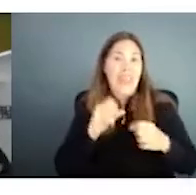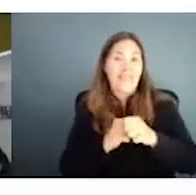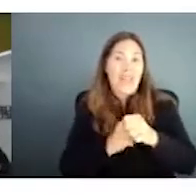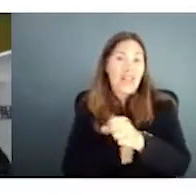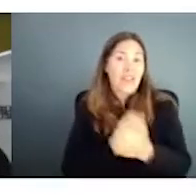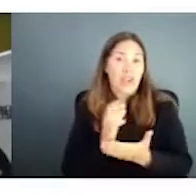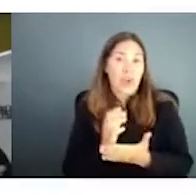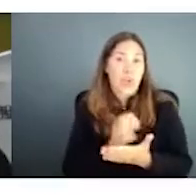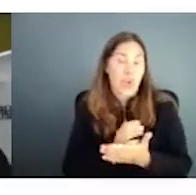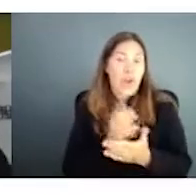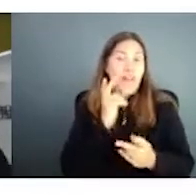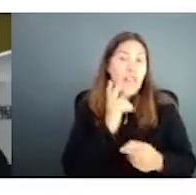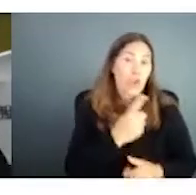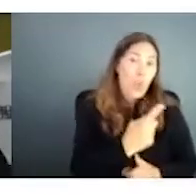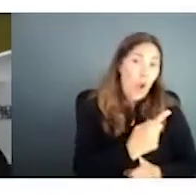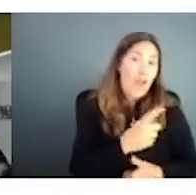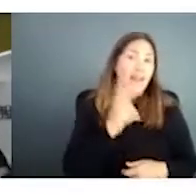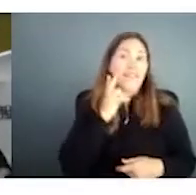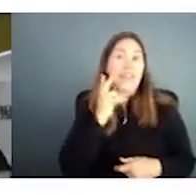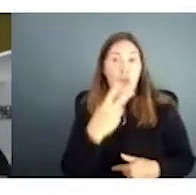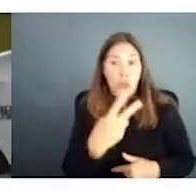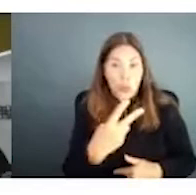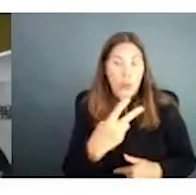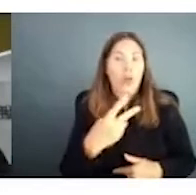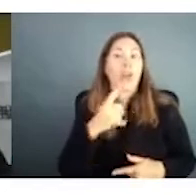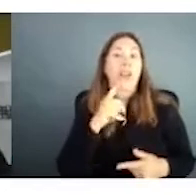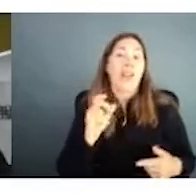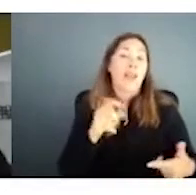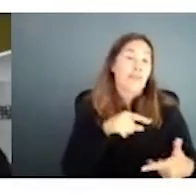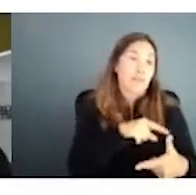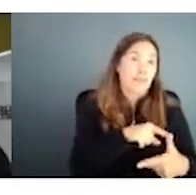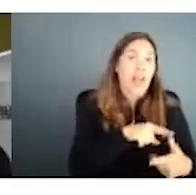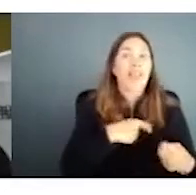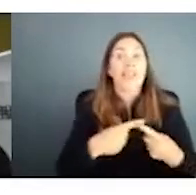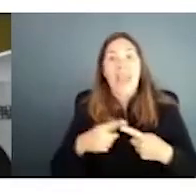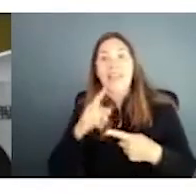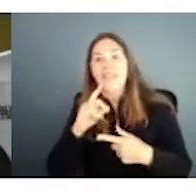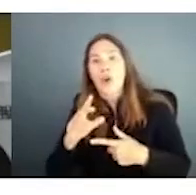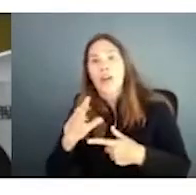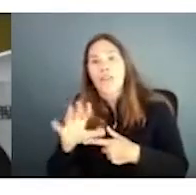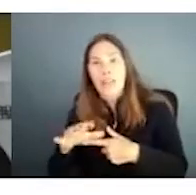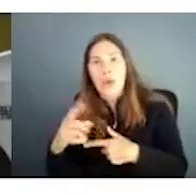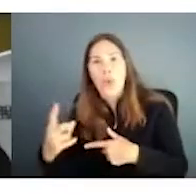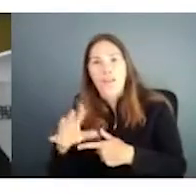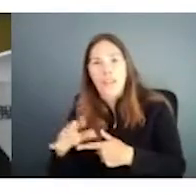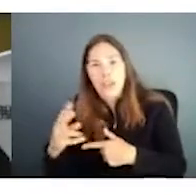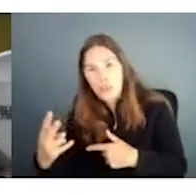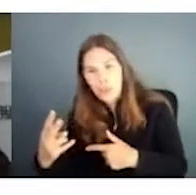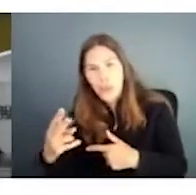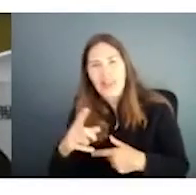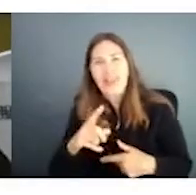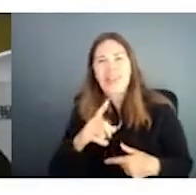course, Visual 1, Visual 2, comes back for Video 1 and Video 2. And so it's really been lacking